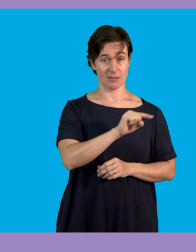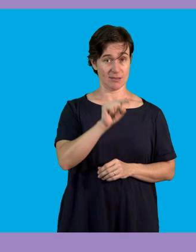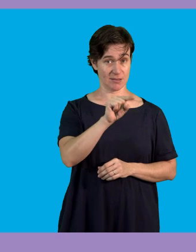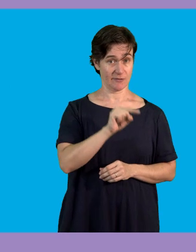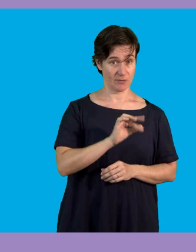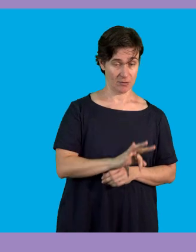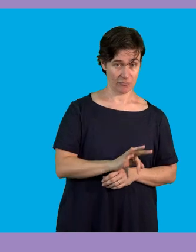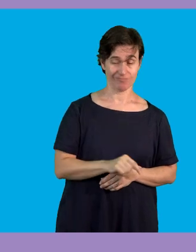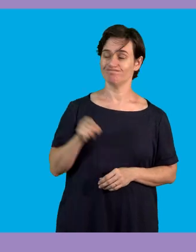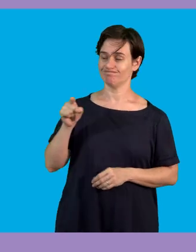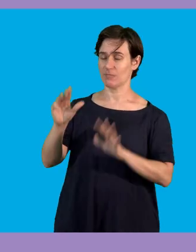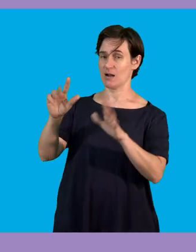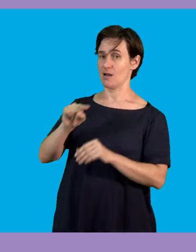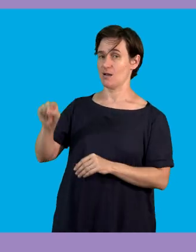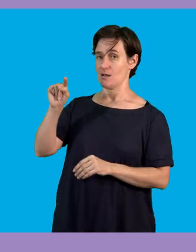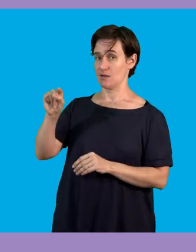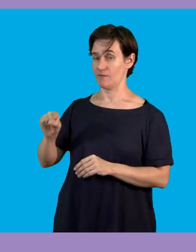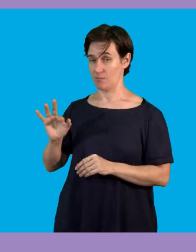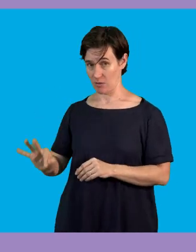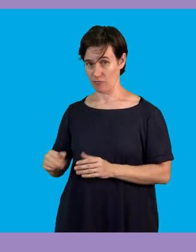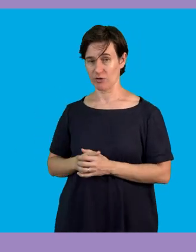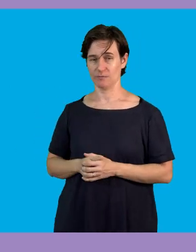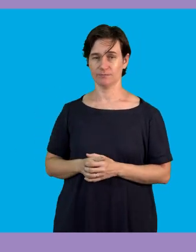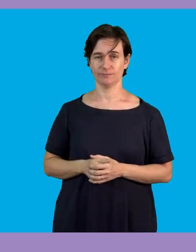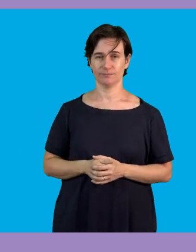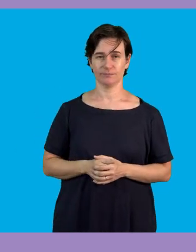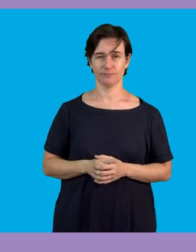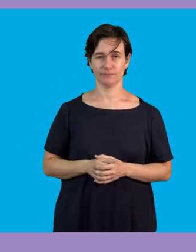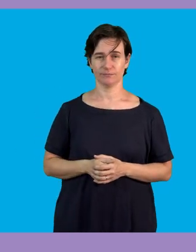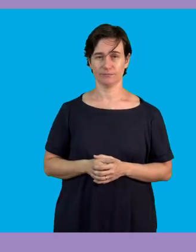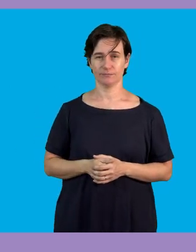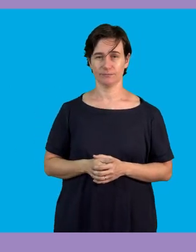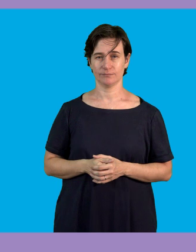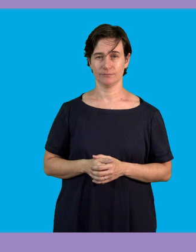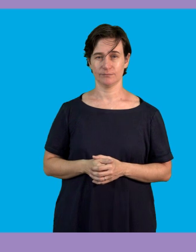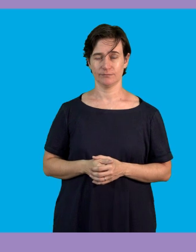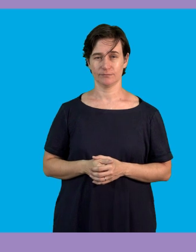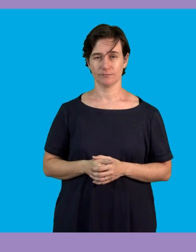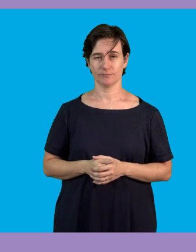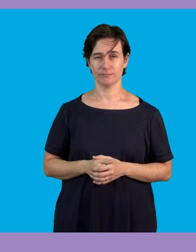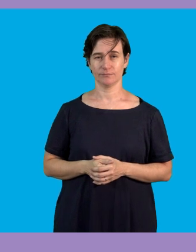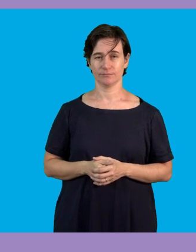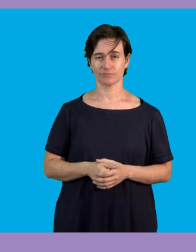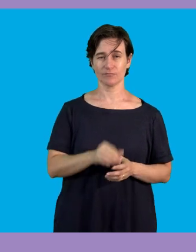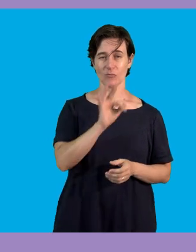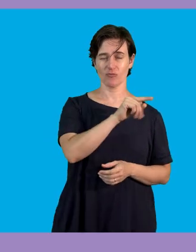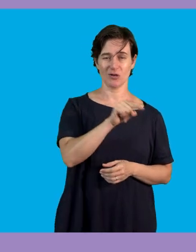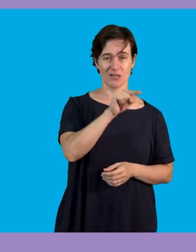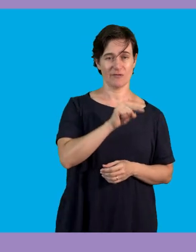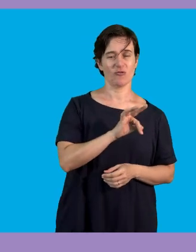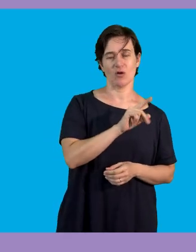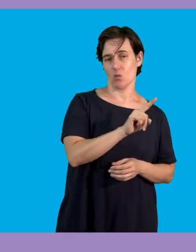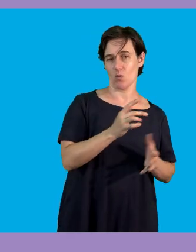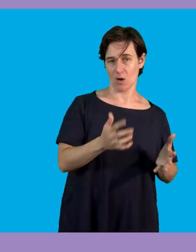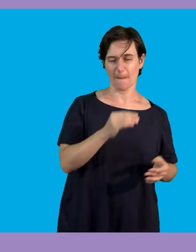by 3 and divide by 3 on the left and on the right of the equal sign of our equation. So 3 divided